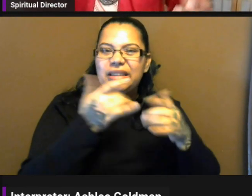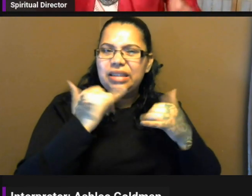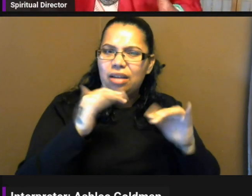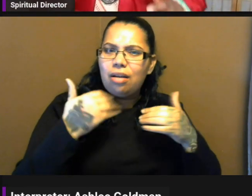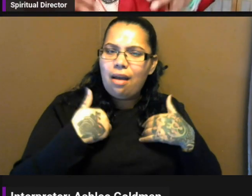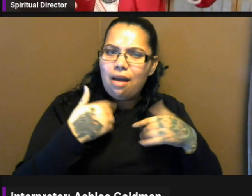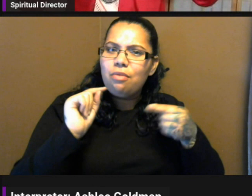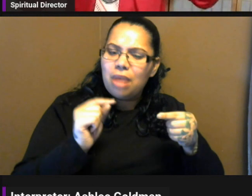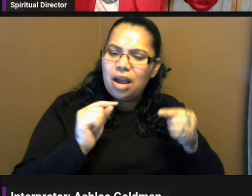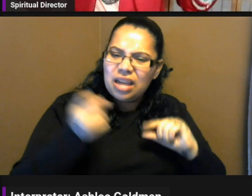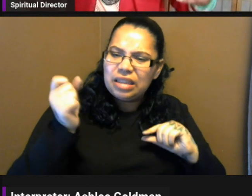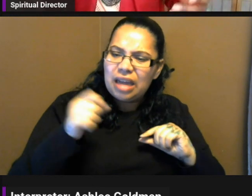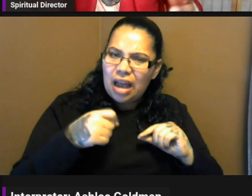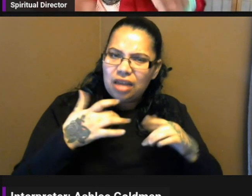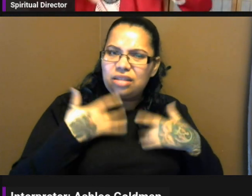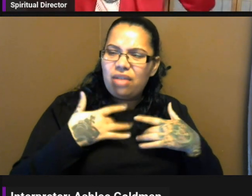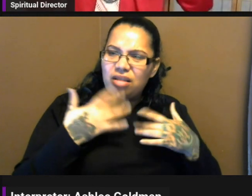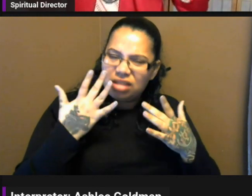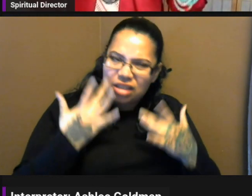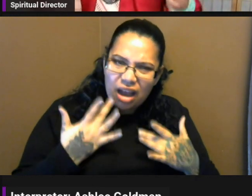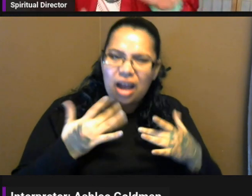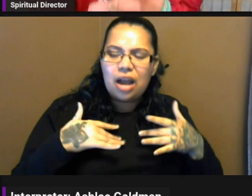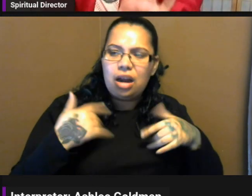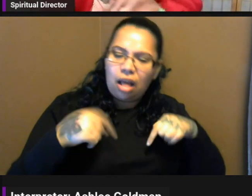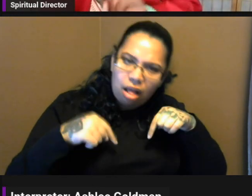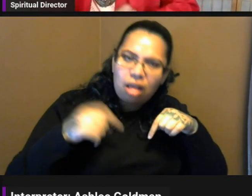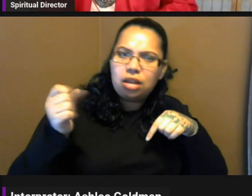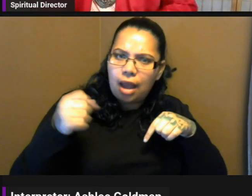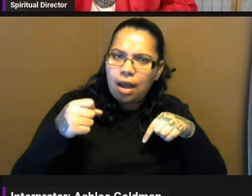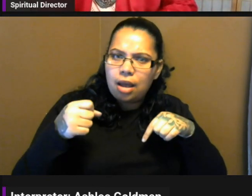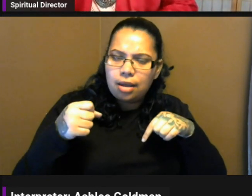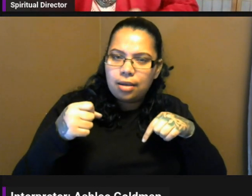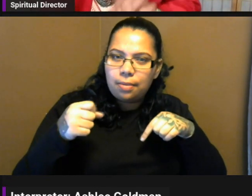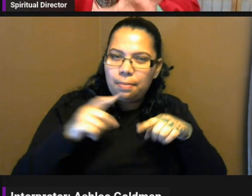there is sorrow, there is anxiety, there are all of these things. And yet,